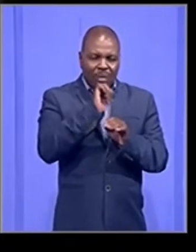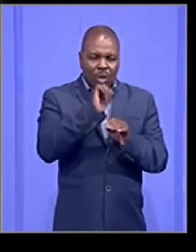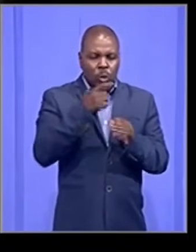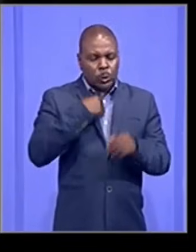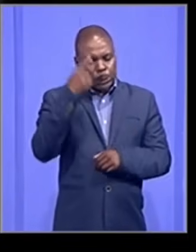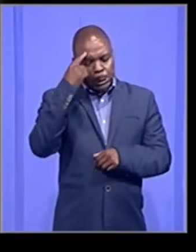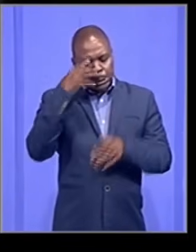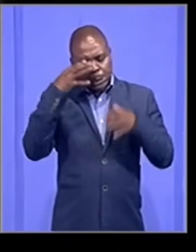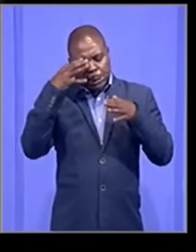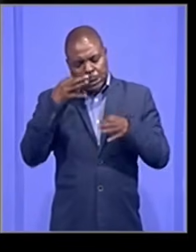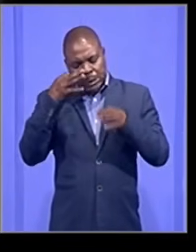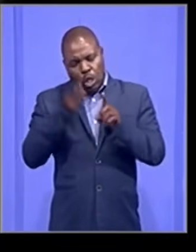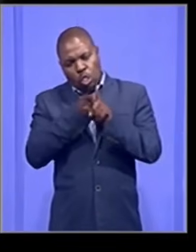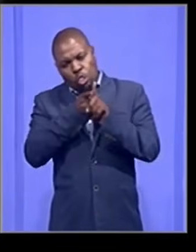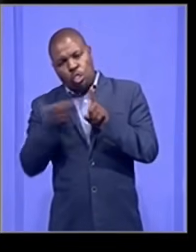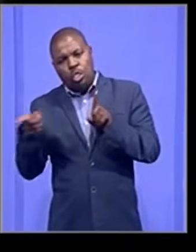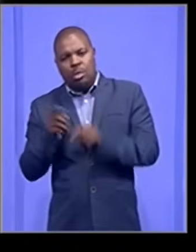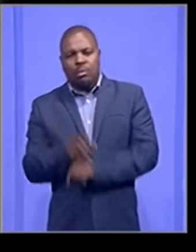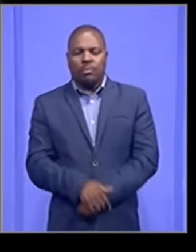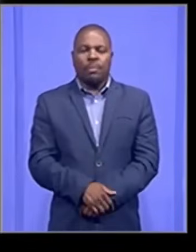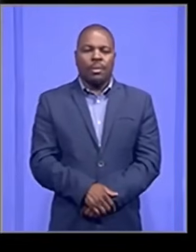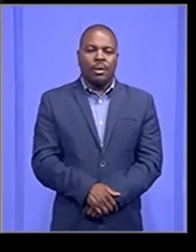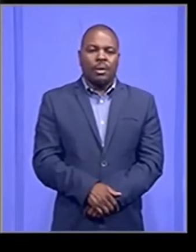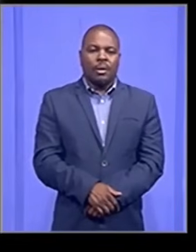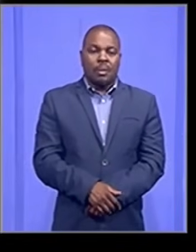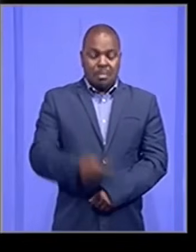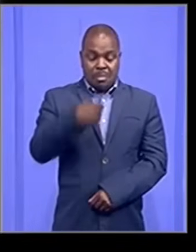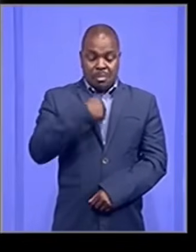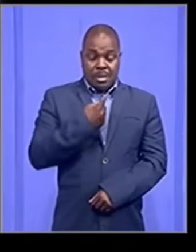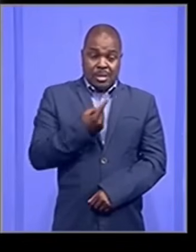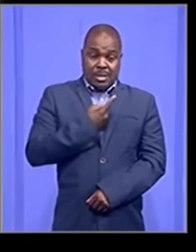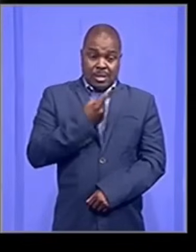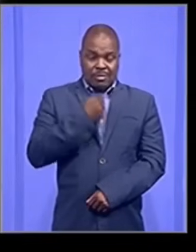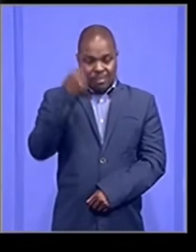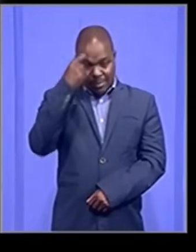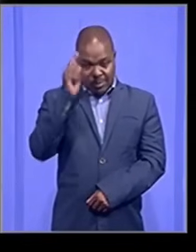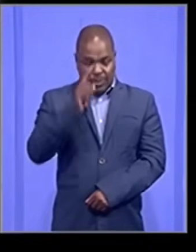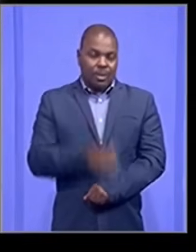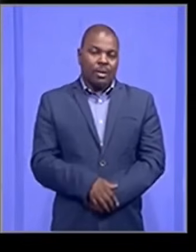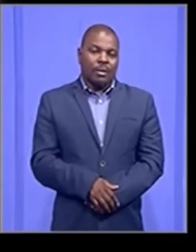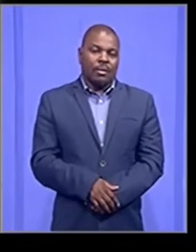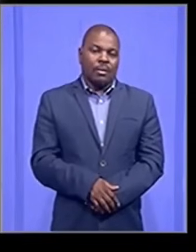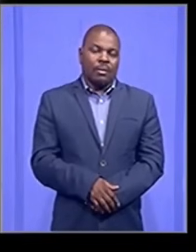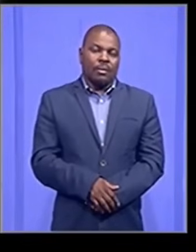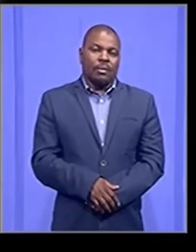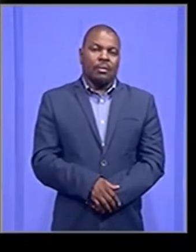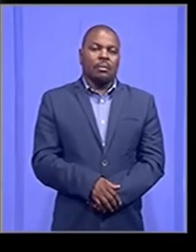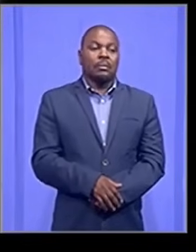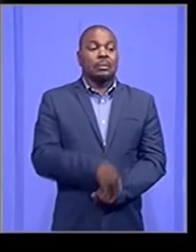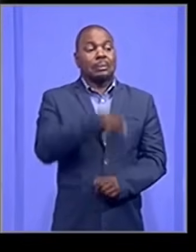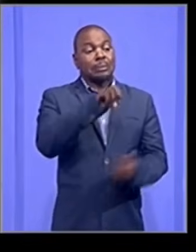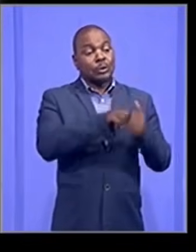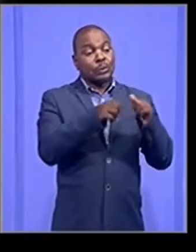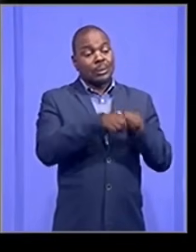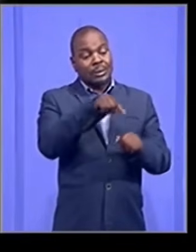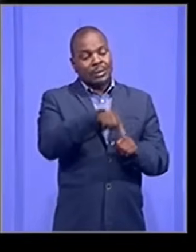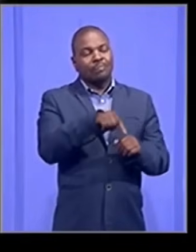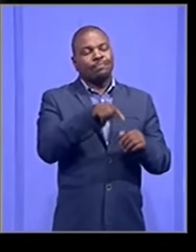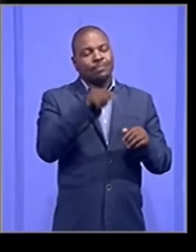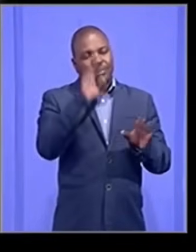itšeela dipheto tšeo e sego tša maleba. Nna ka nosi ke nagana gore go fedisa mathata a